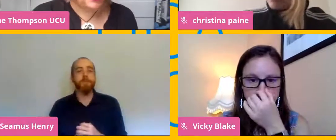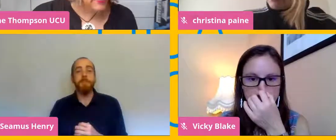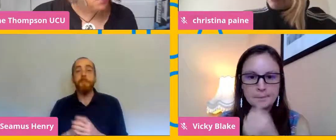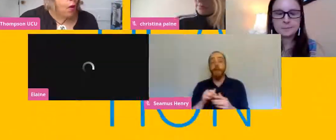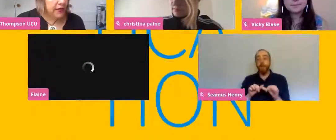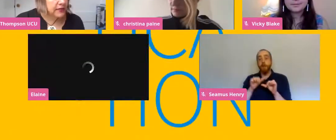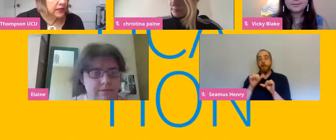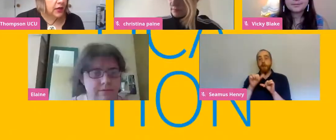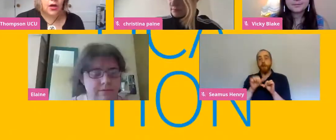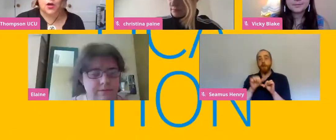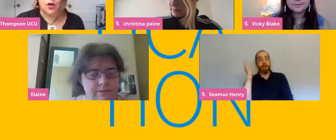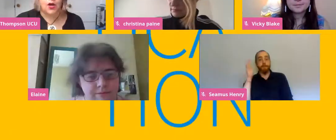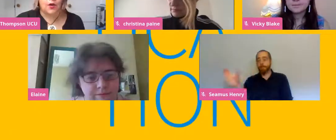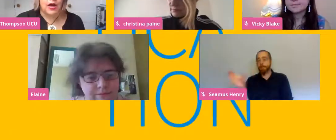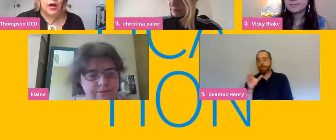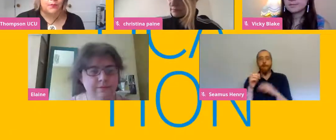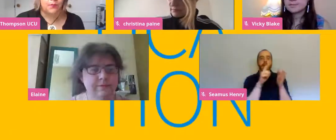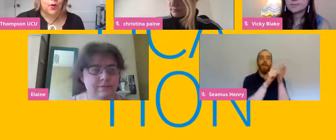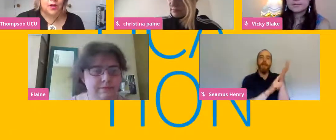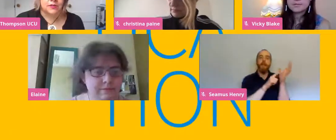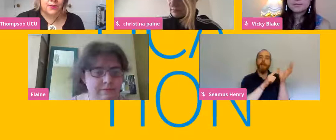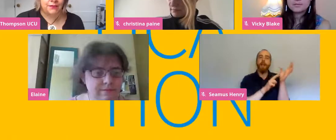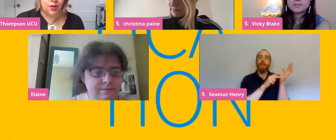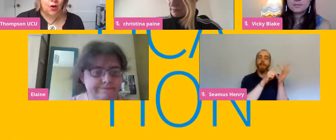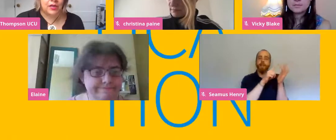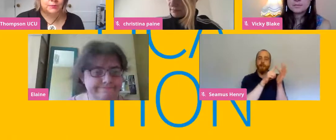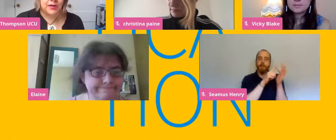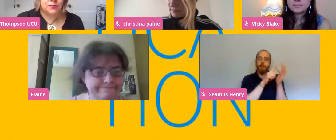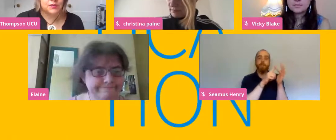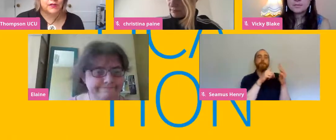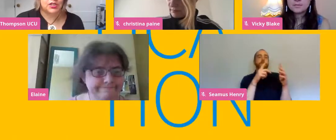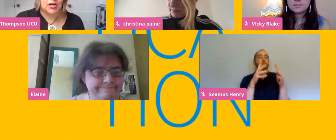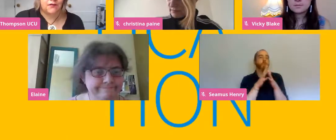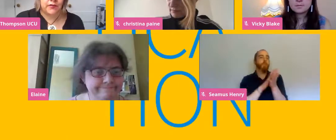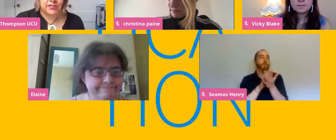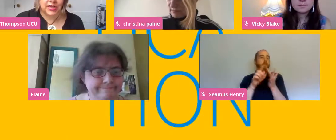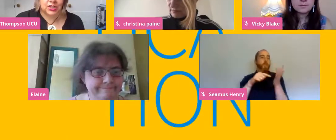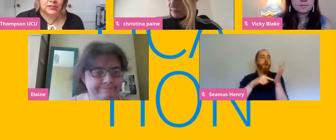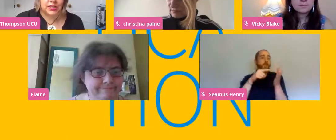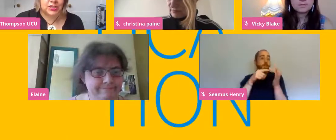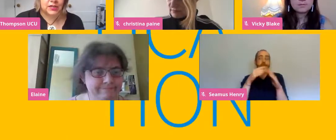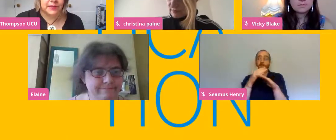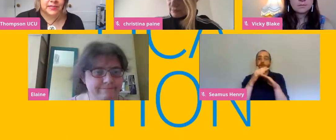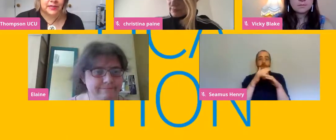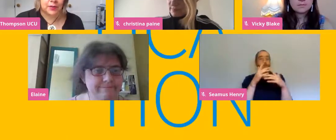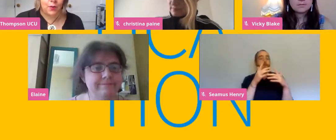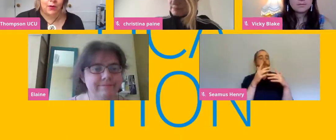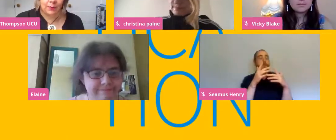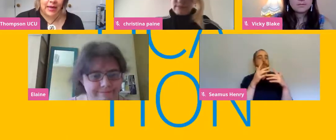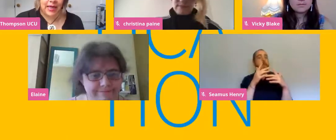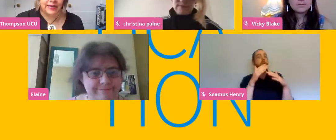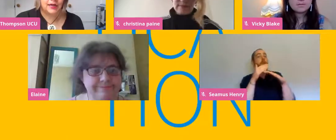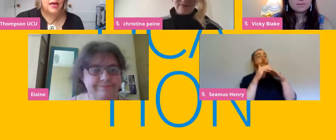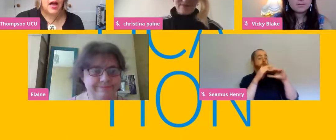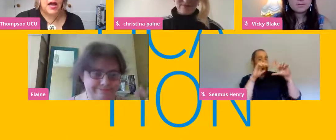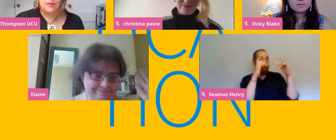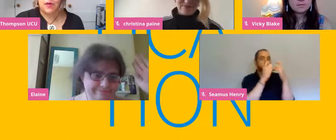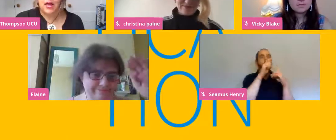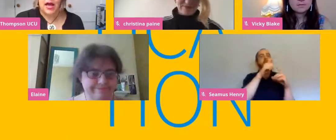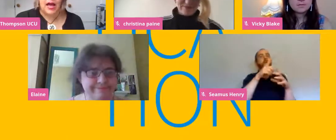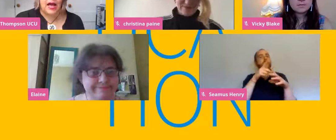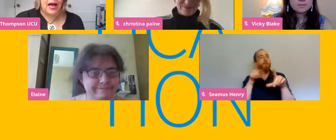that. The next speaker we've got is Elaine White, who works at Bradford College, but is also the chair